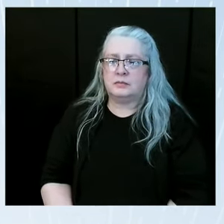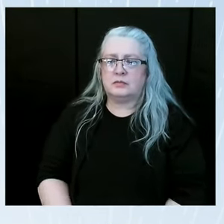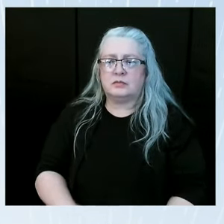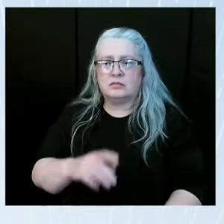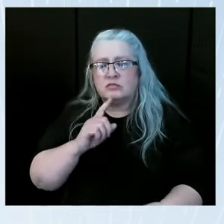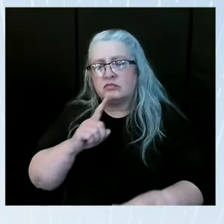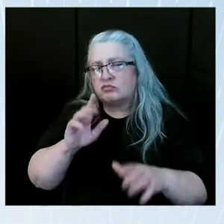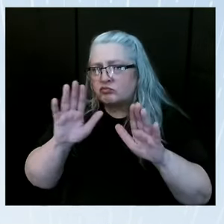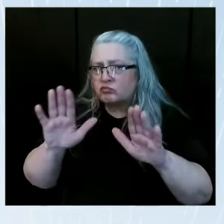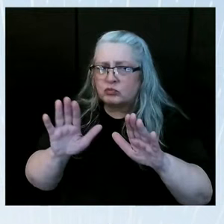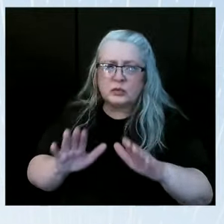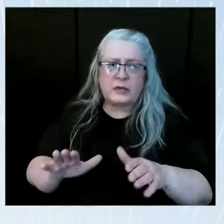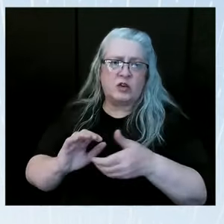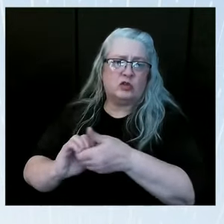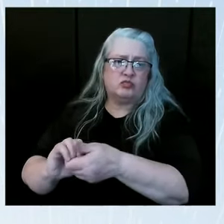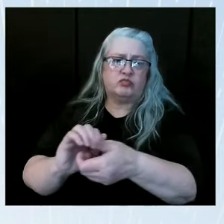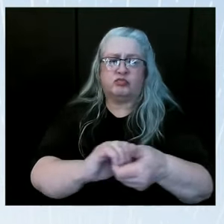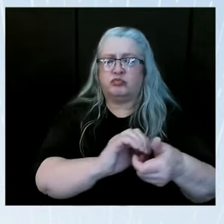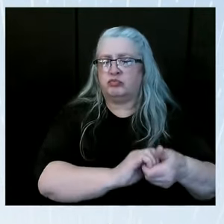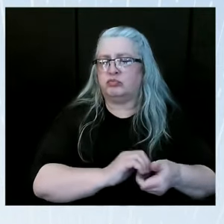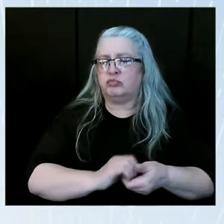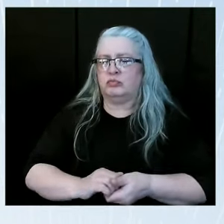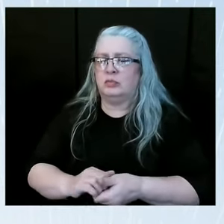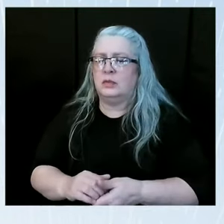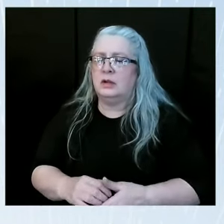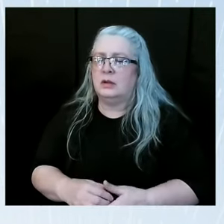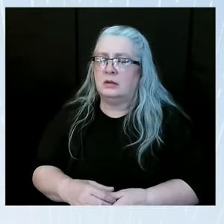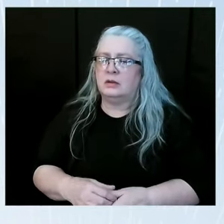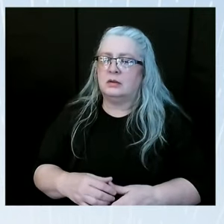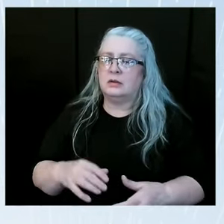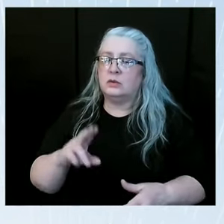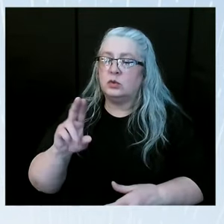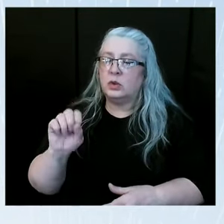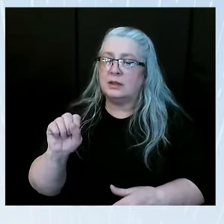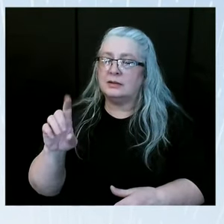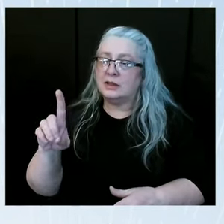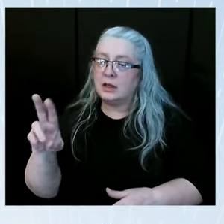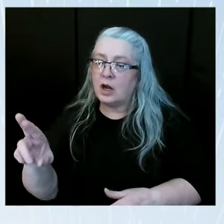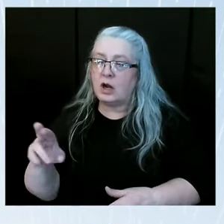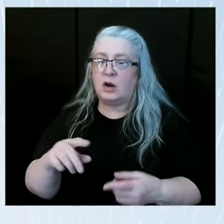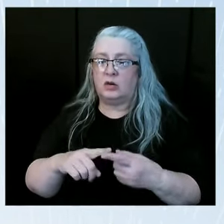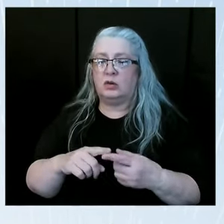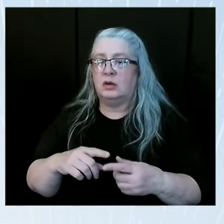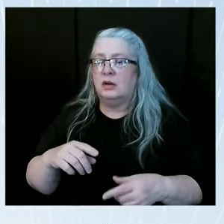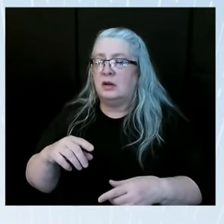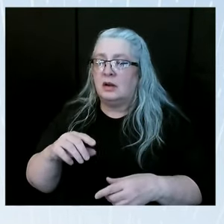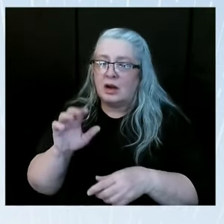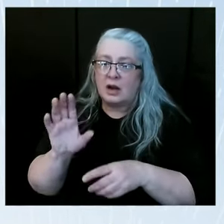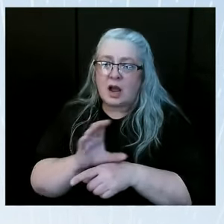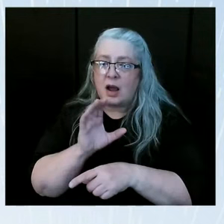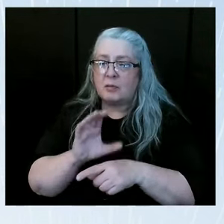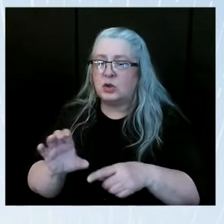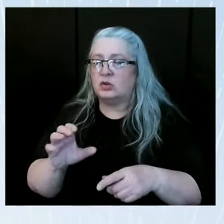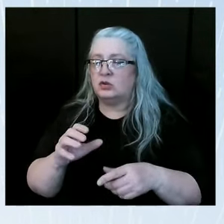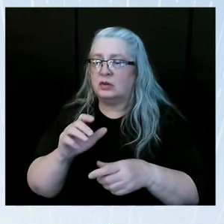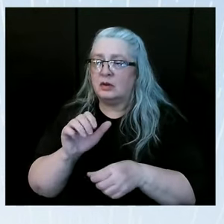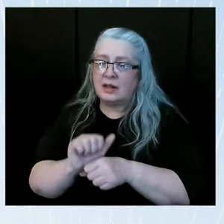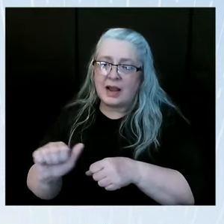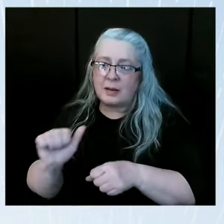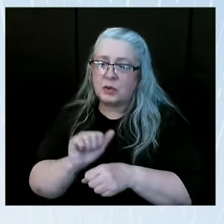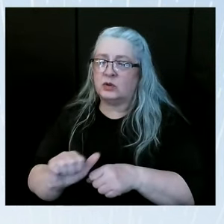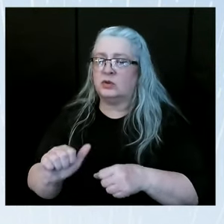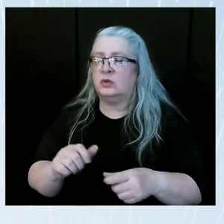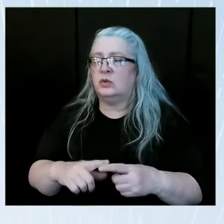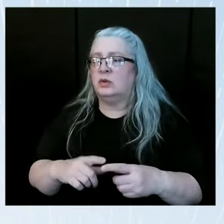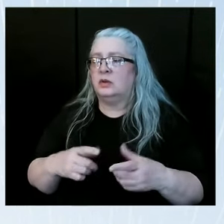labor, particularly getting other countries to adopt some of the same practices that we're now adopting, so much more effective